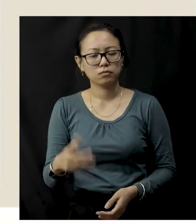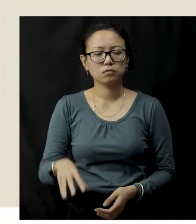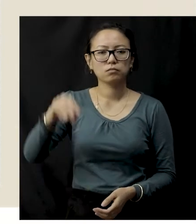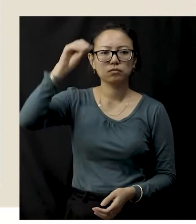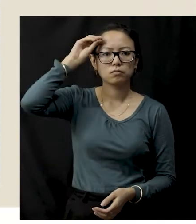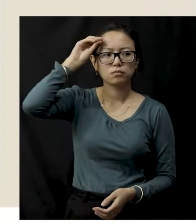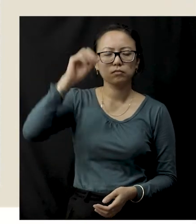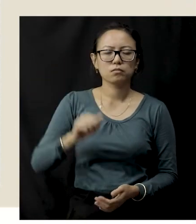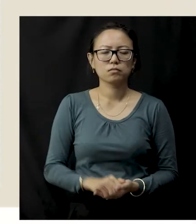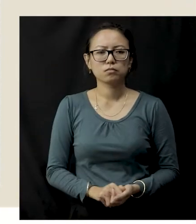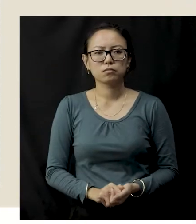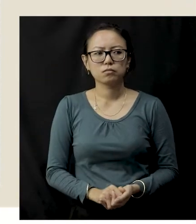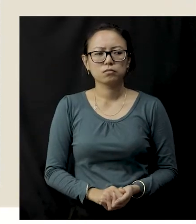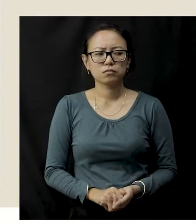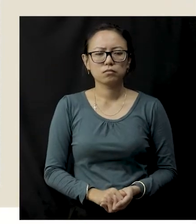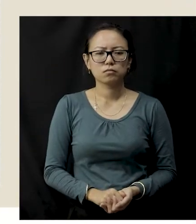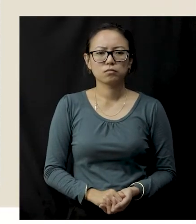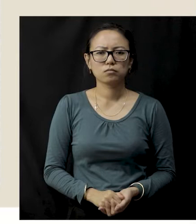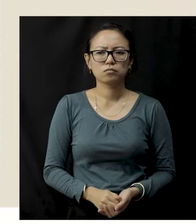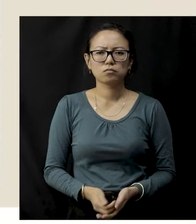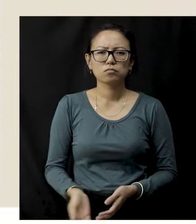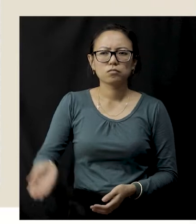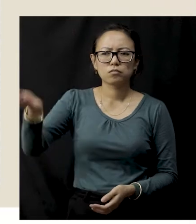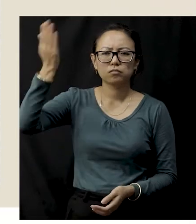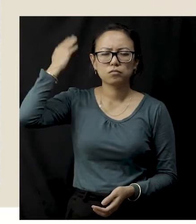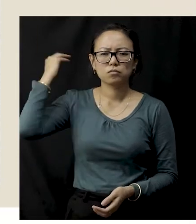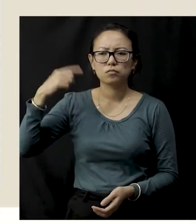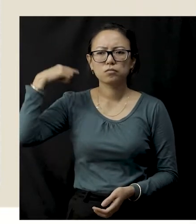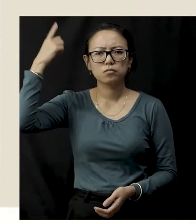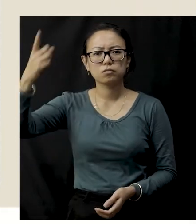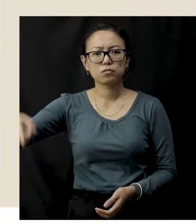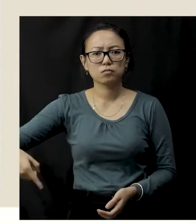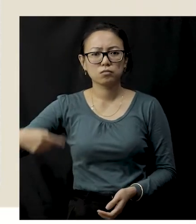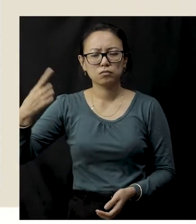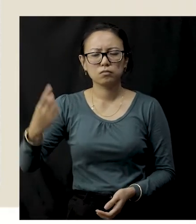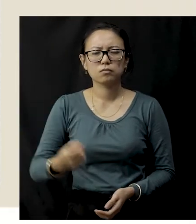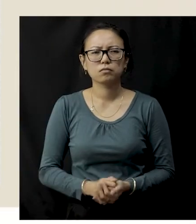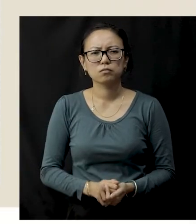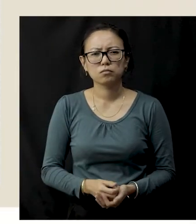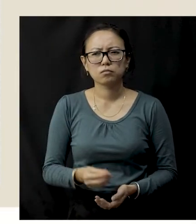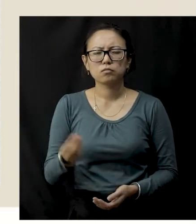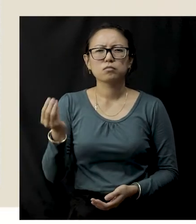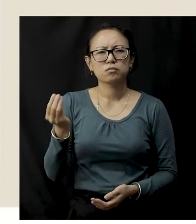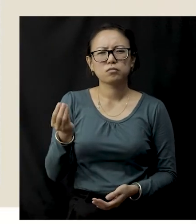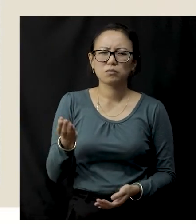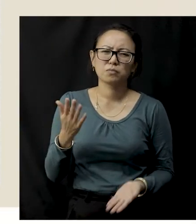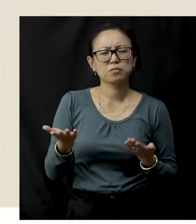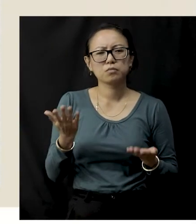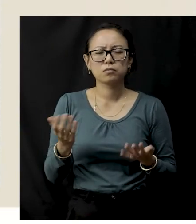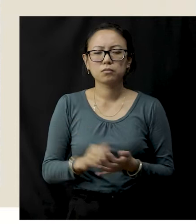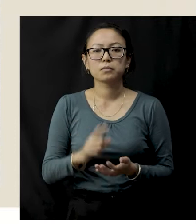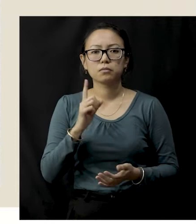have changed into better ones, okay? Like it is supported with rubbers, as you can